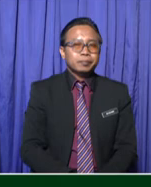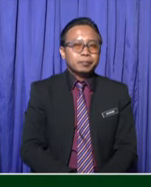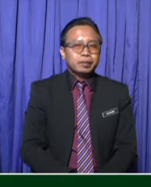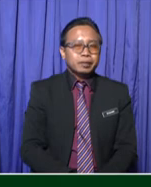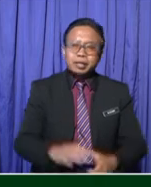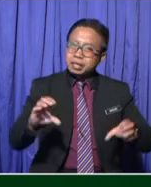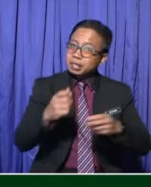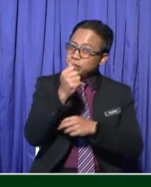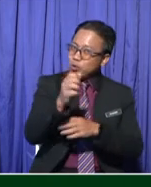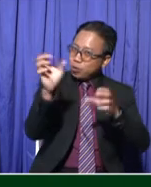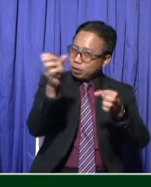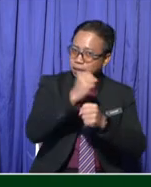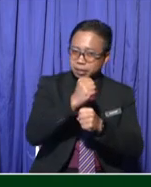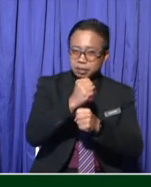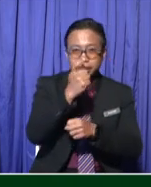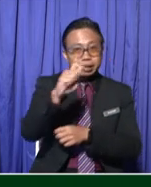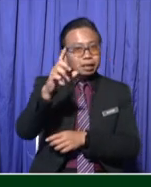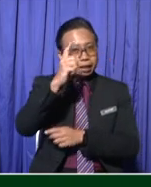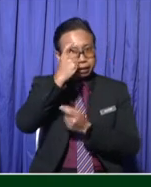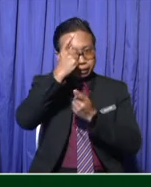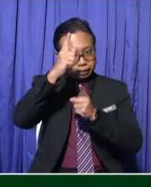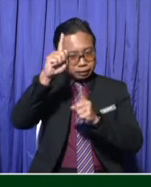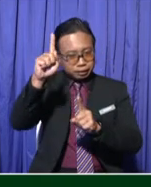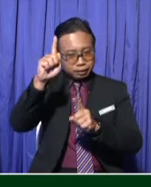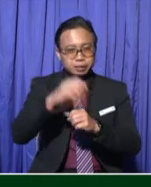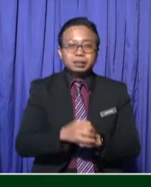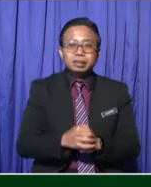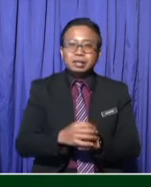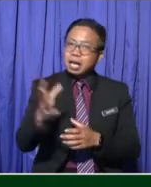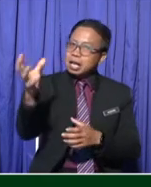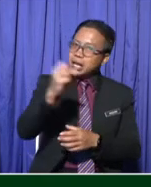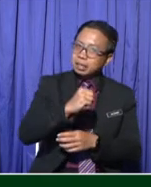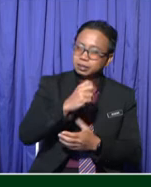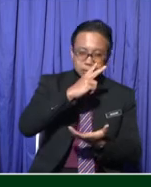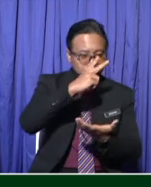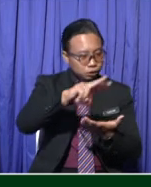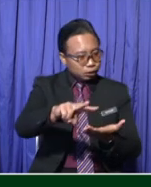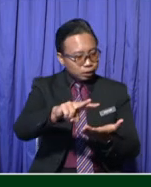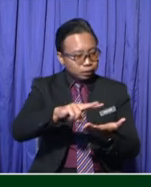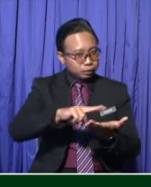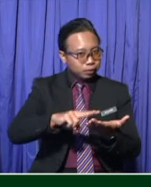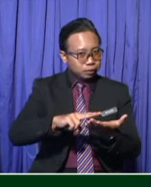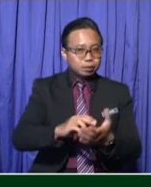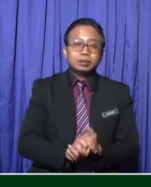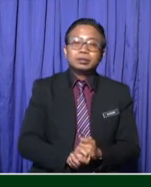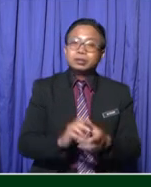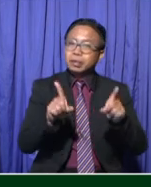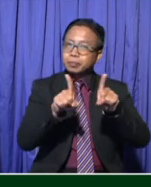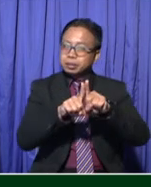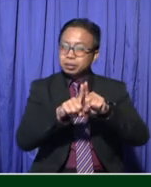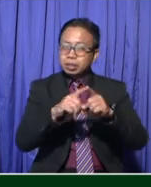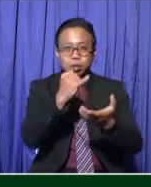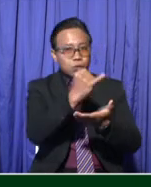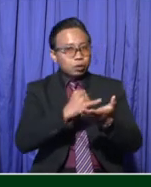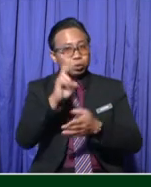Did you get the answer? Let us check the answer together. Draw two columns